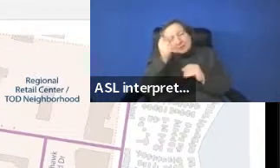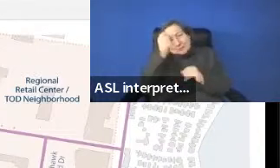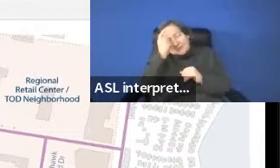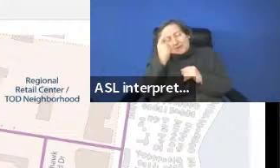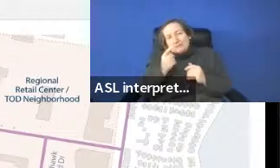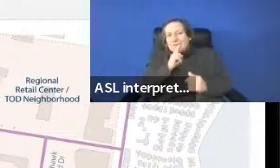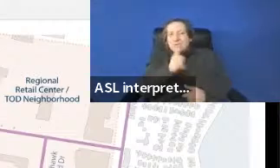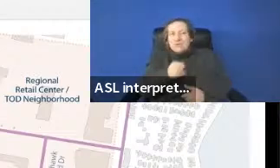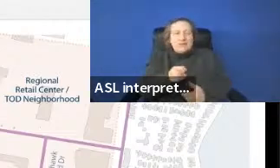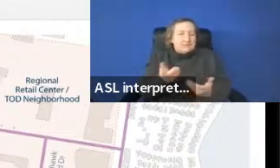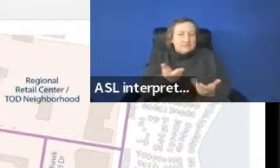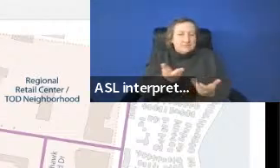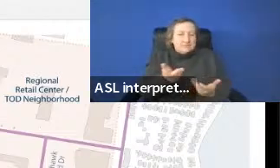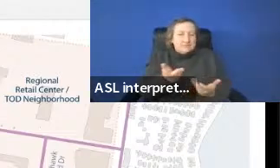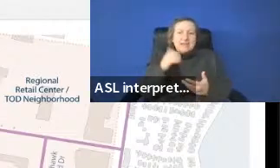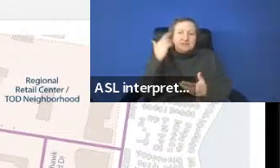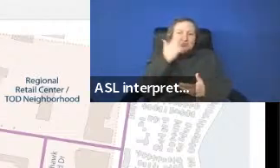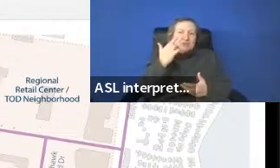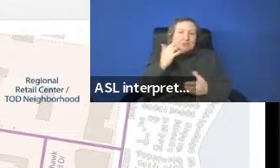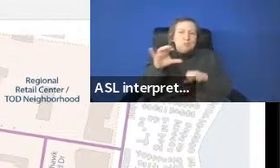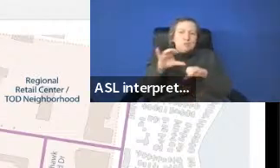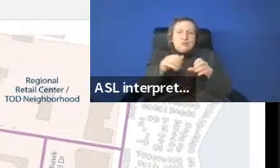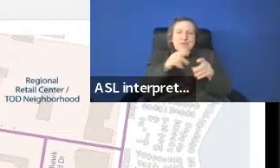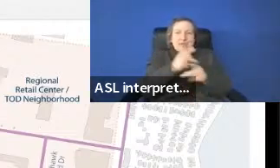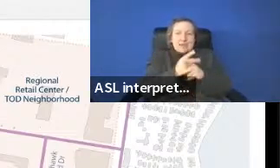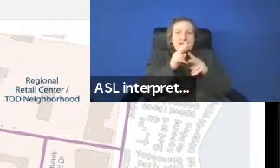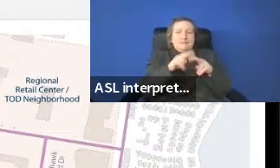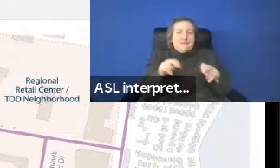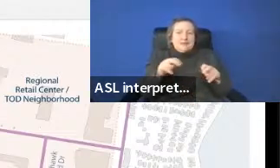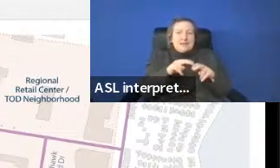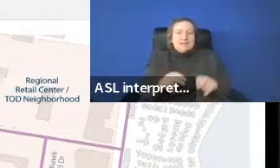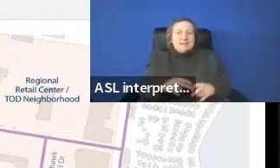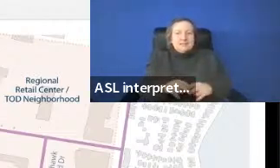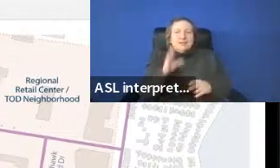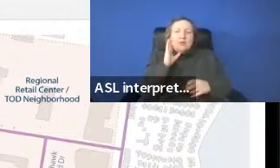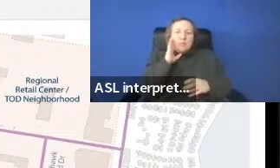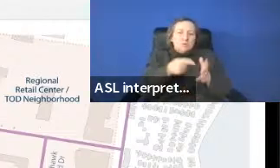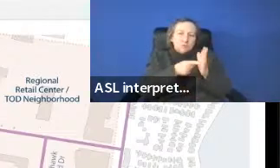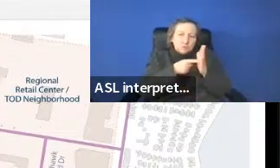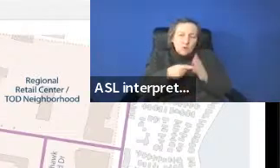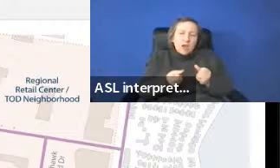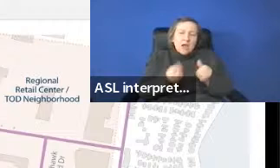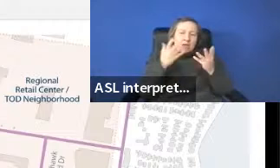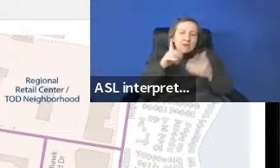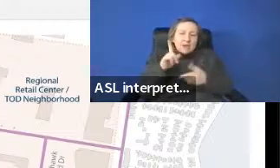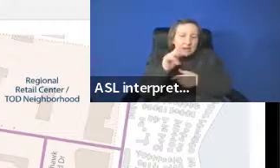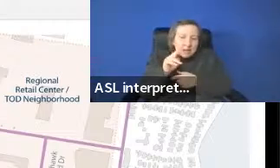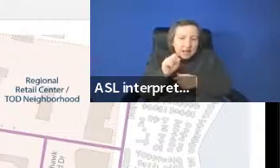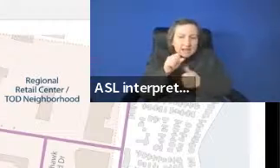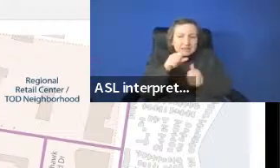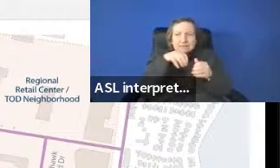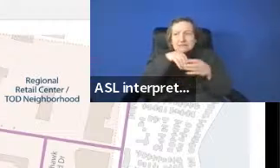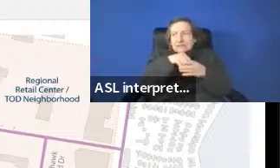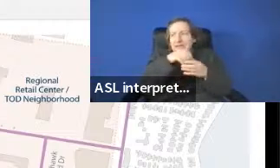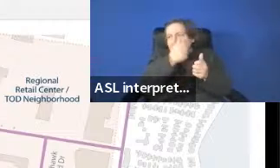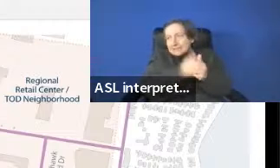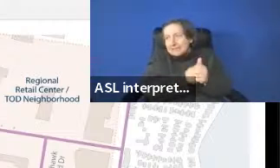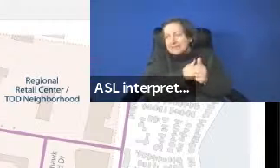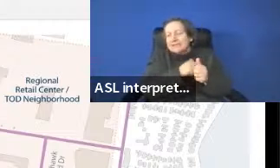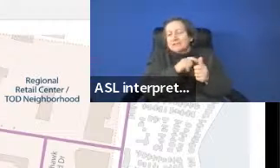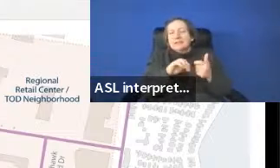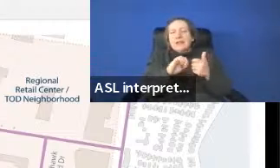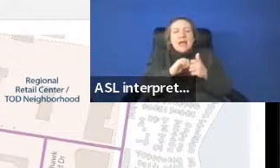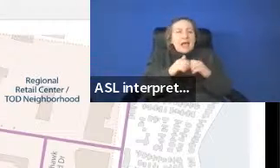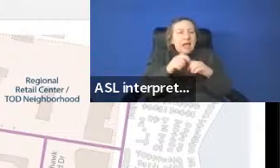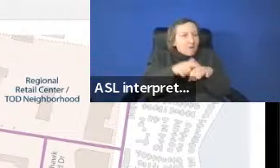understand. That's why we do that type of analysis. It'll tell us how many lanes are in each of these, how long